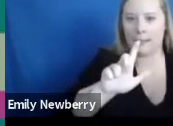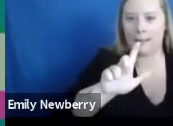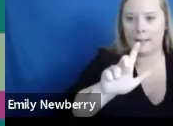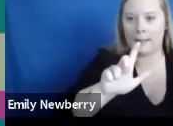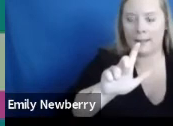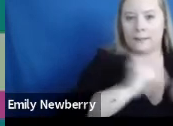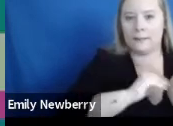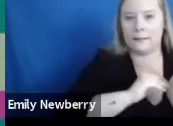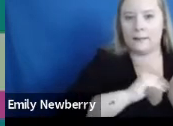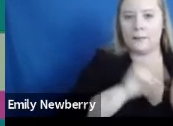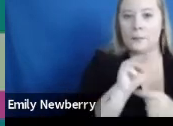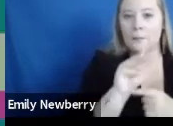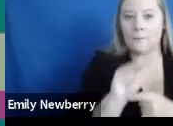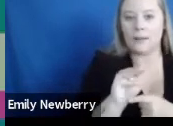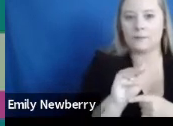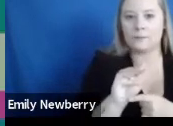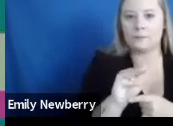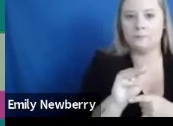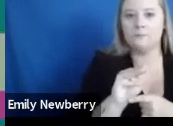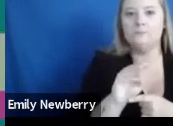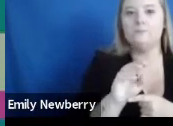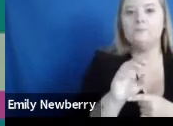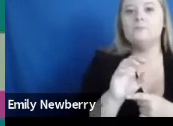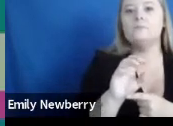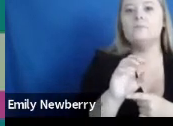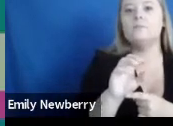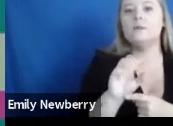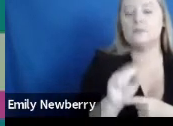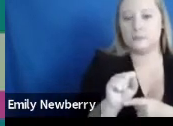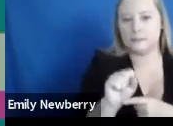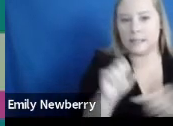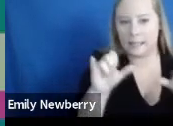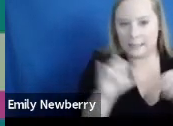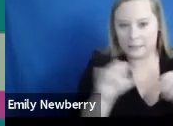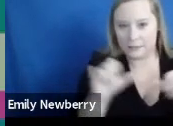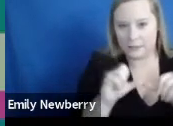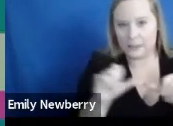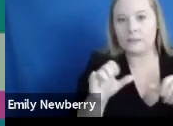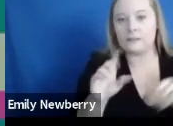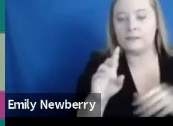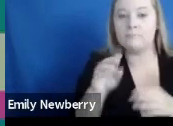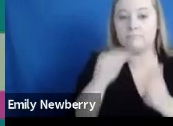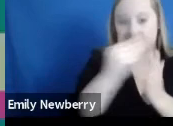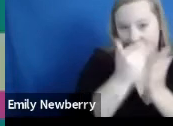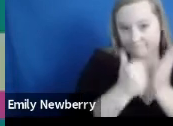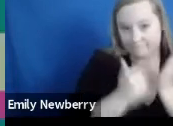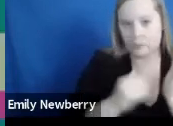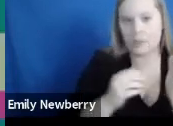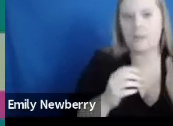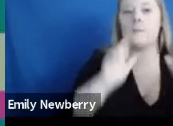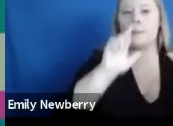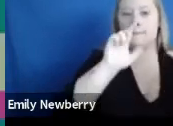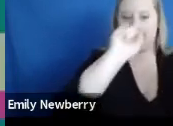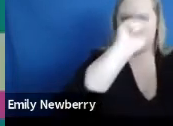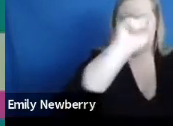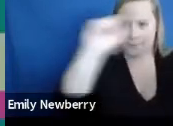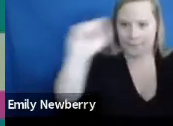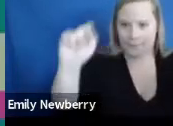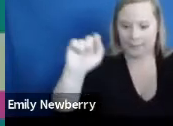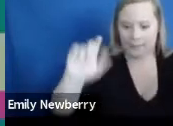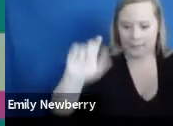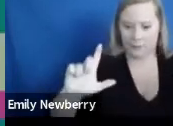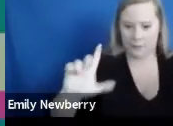New Mexico State Engineer Wells database, and from there we mapped that onto these